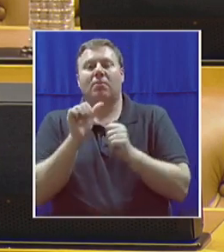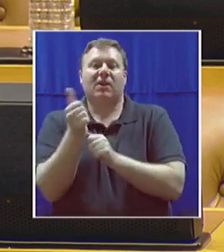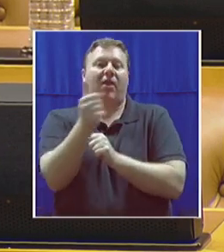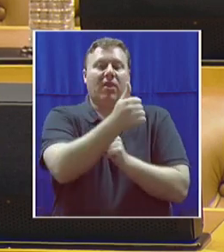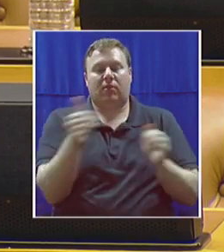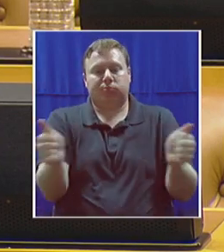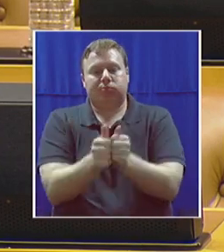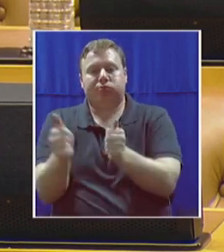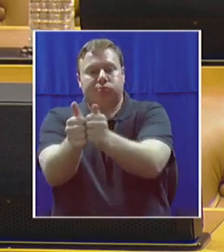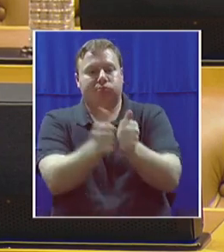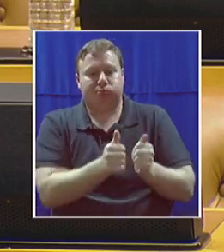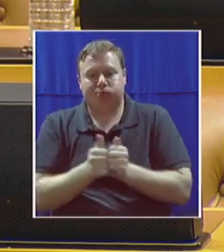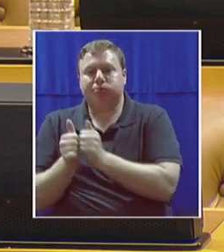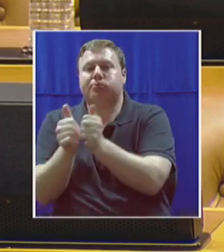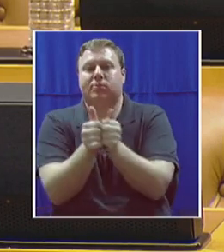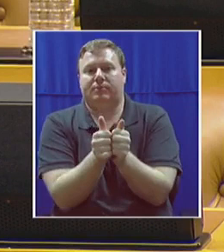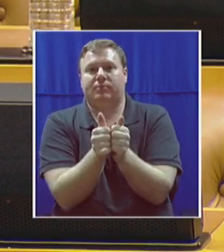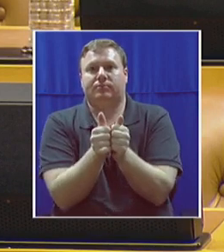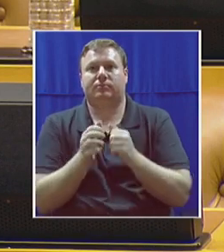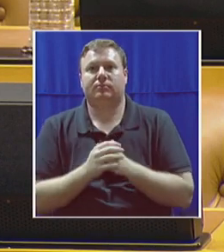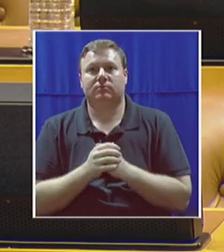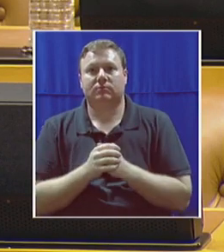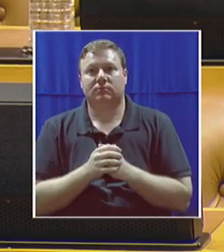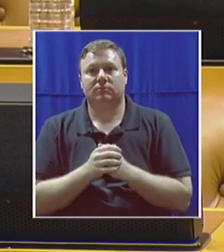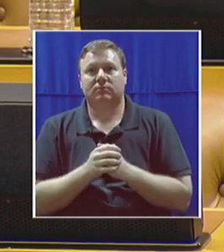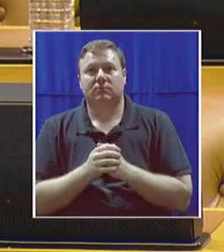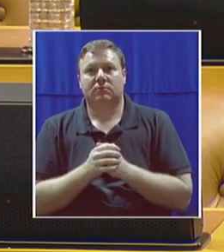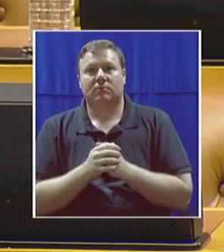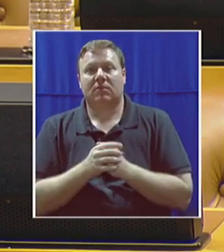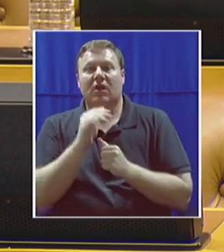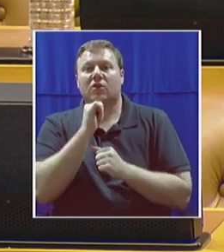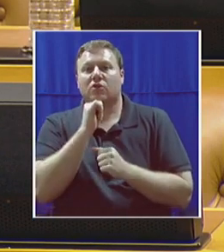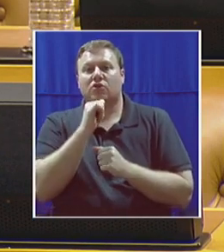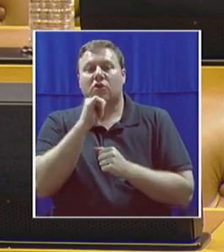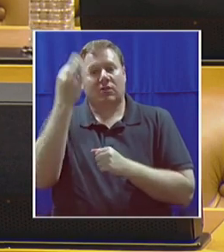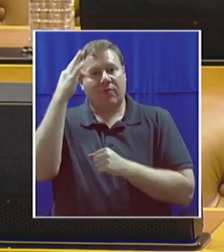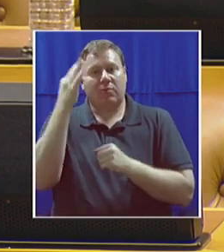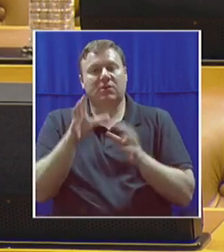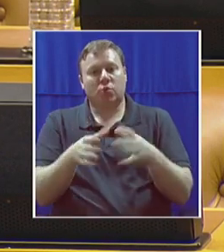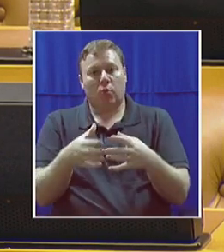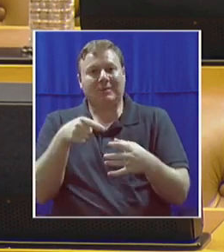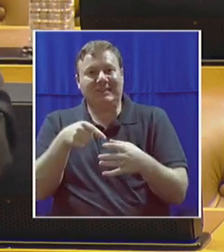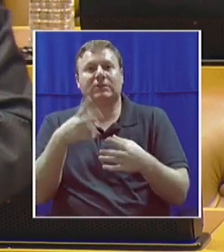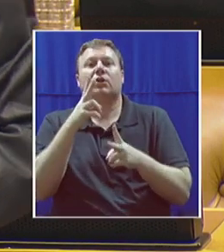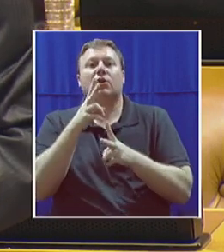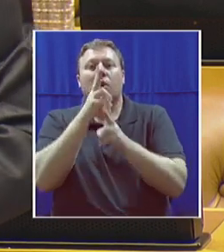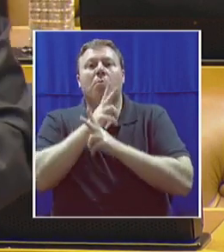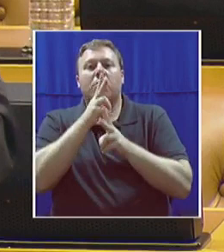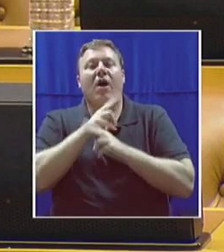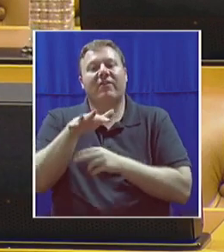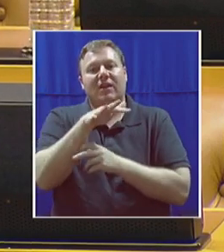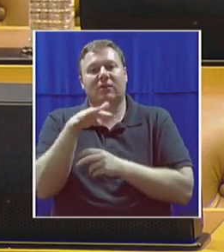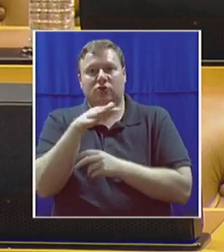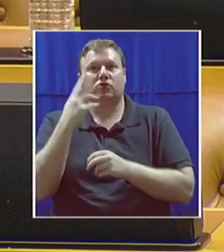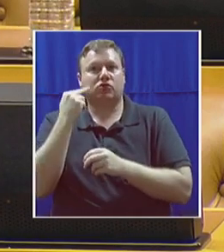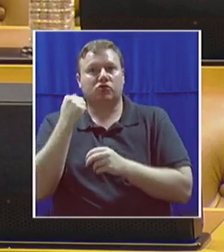of learning the non-governmental organizations and International Community and the private sector in efforts which